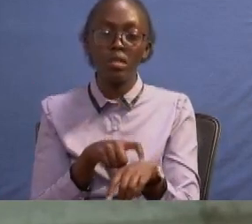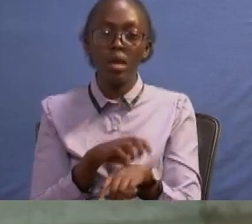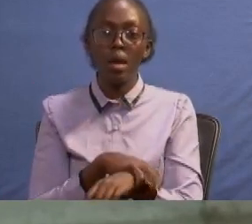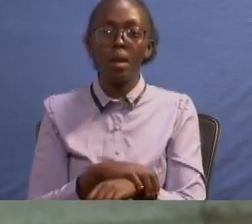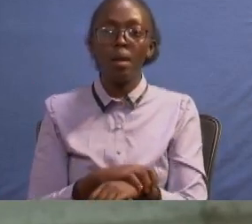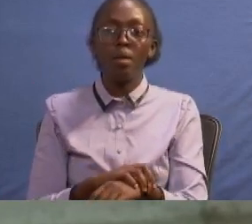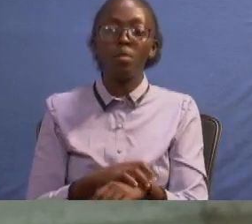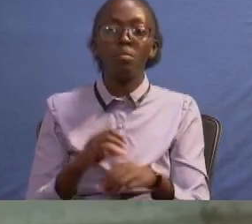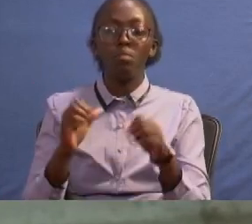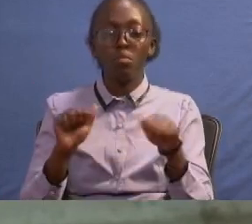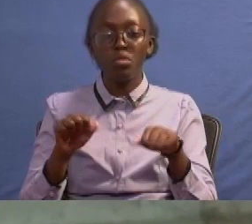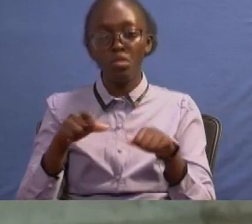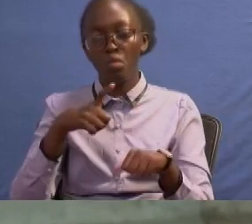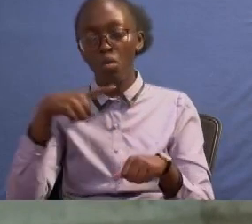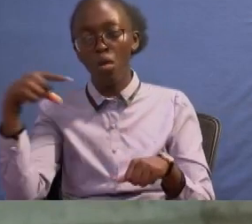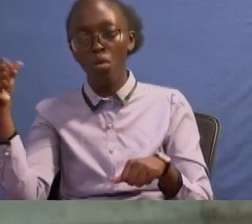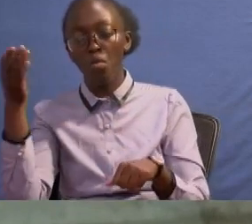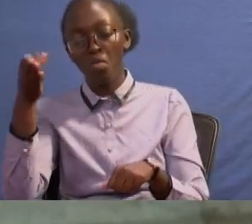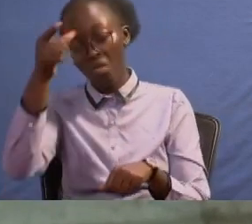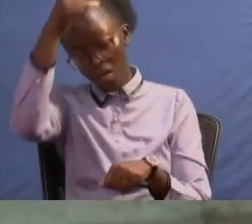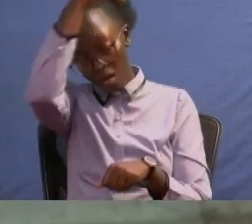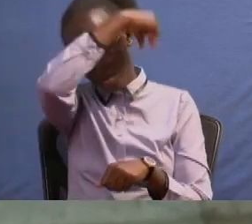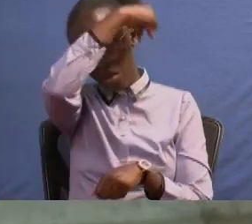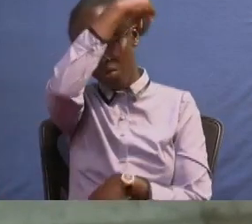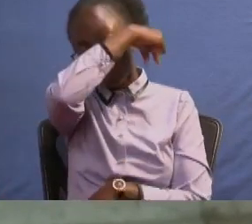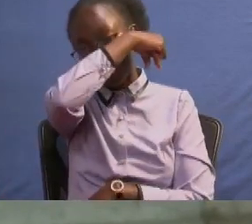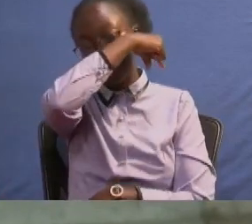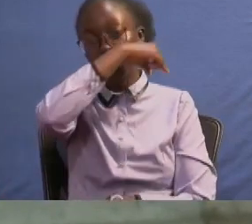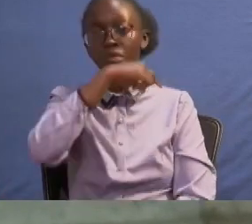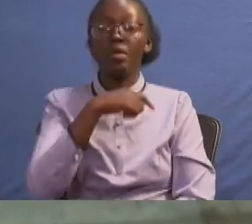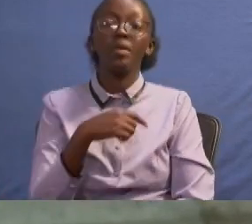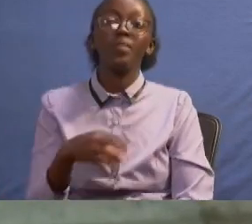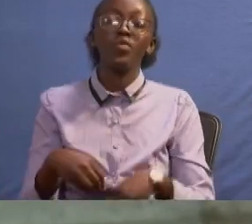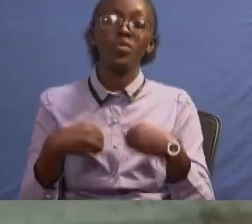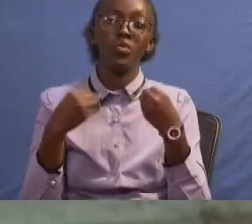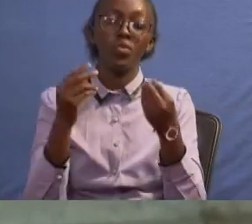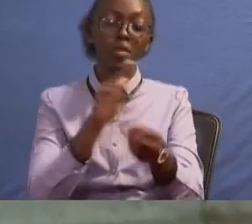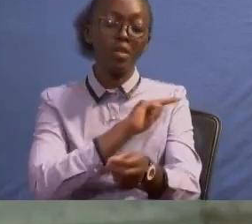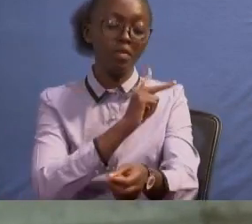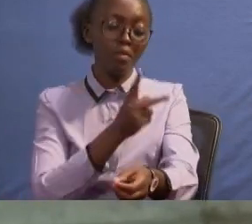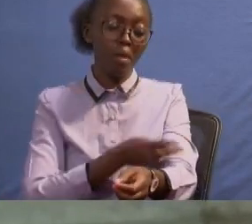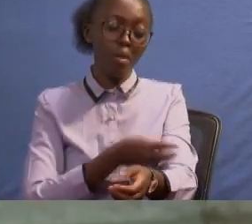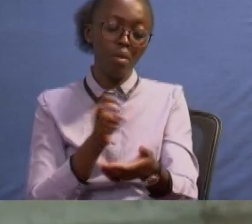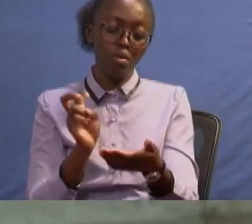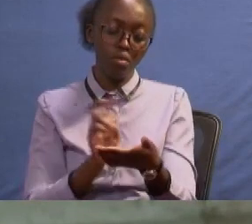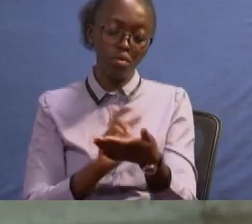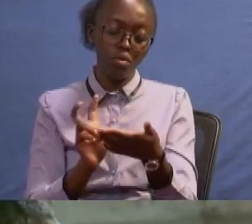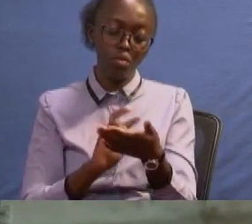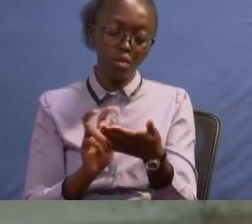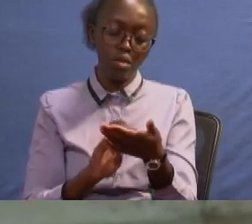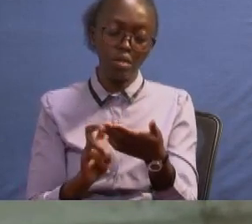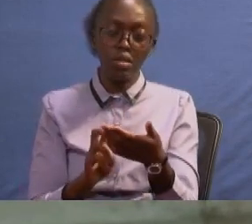the graduation square and we will be able to give them the power to read and do